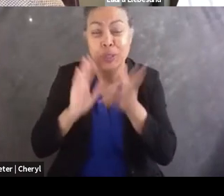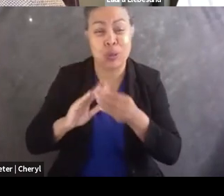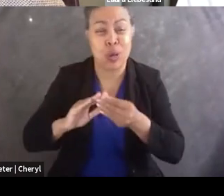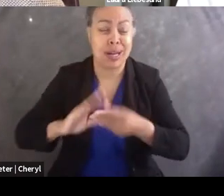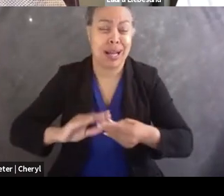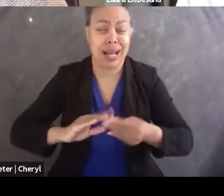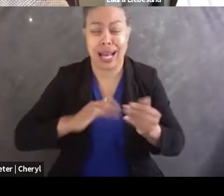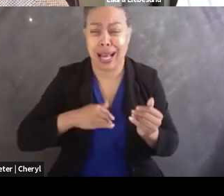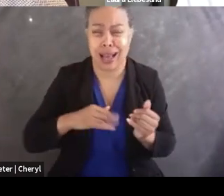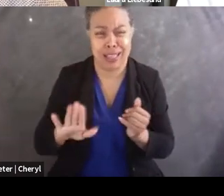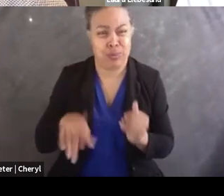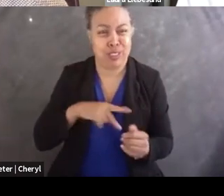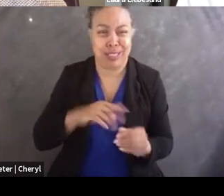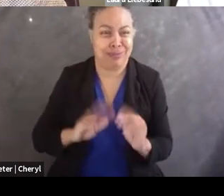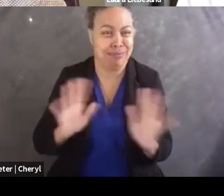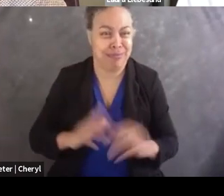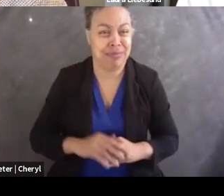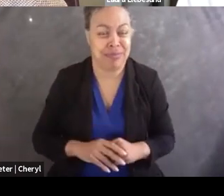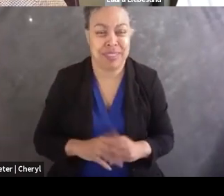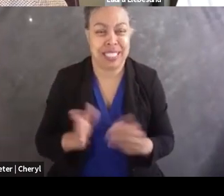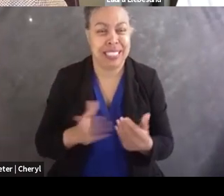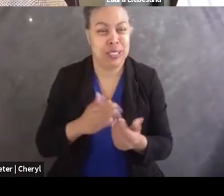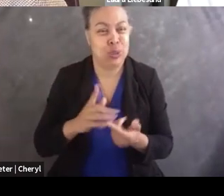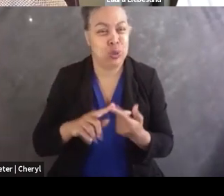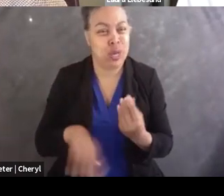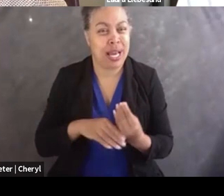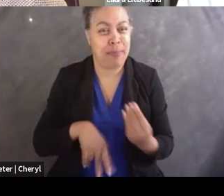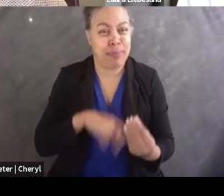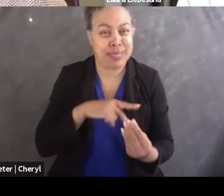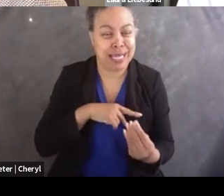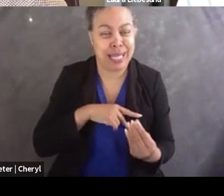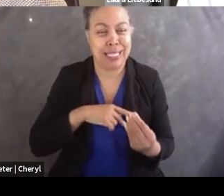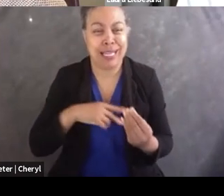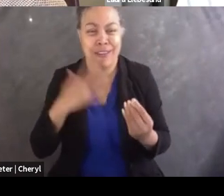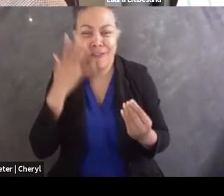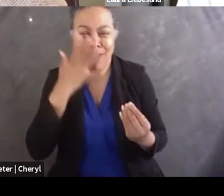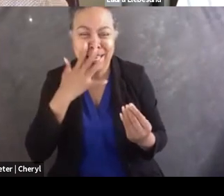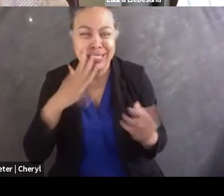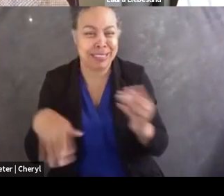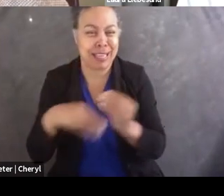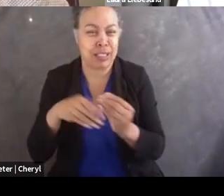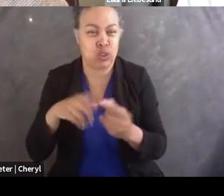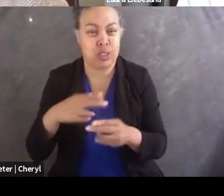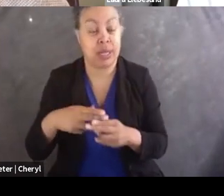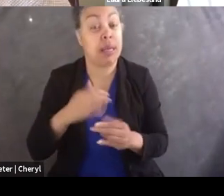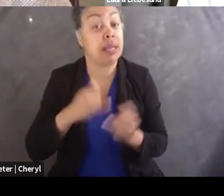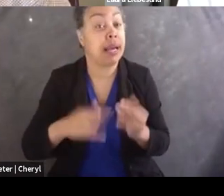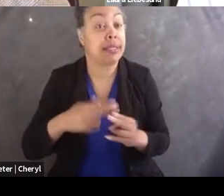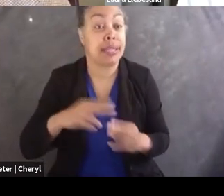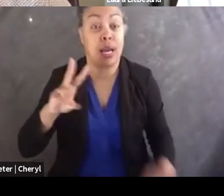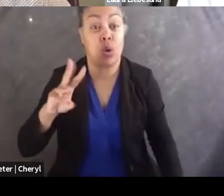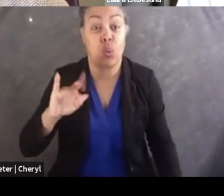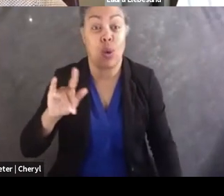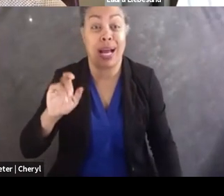you know, really put a face and a personality to the name. And yes, even, so his last name was Wiley, Reds